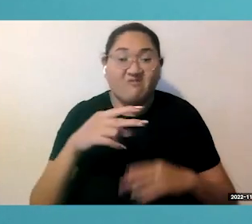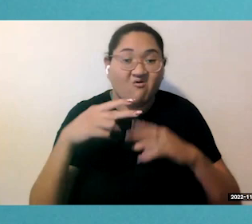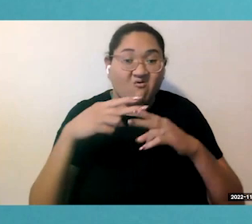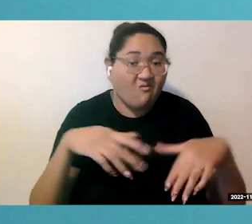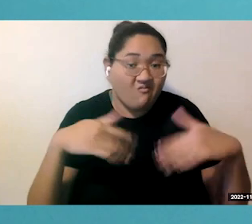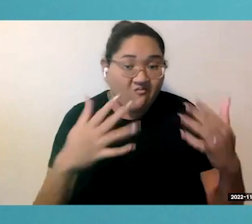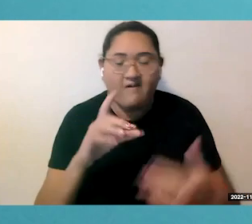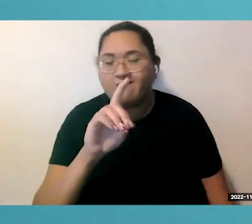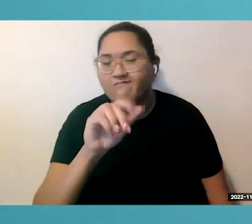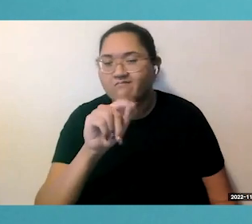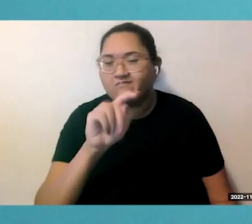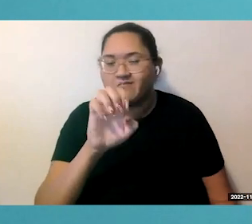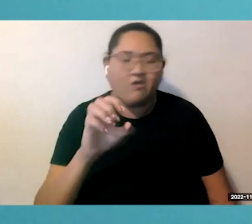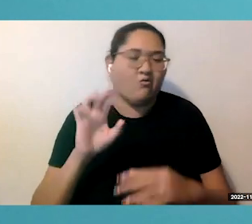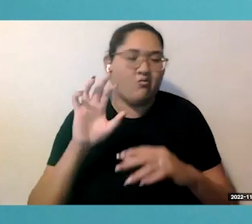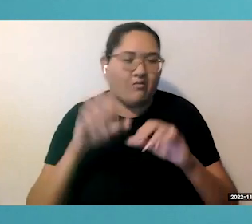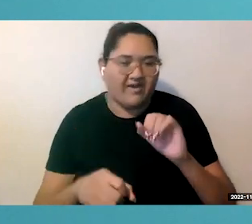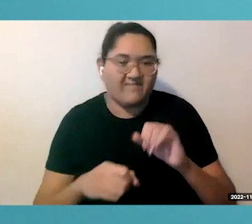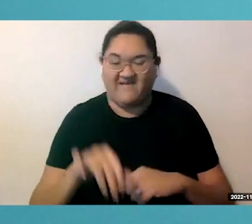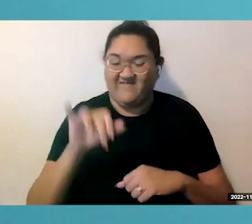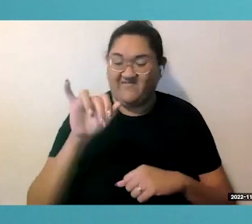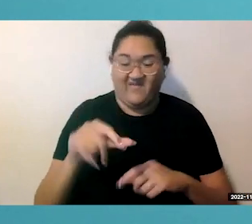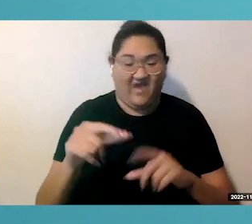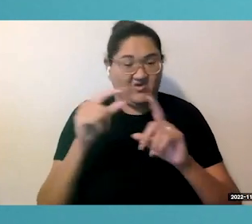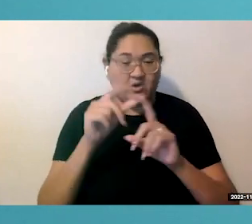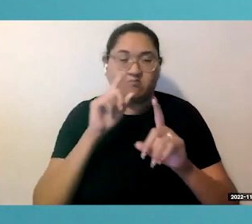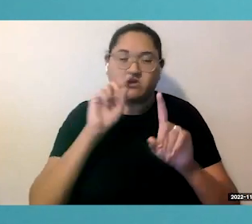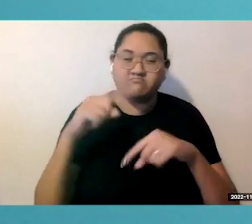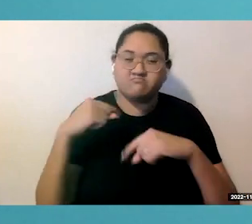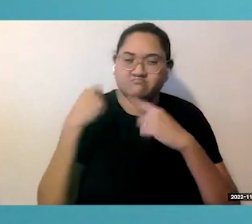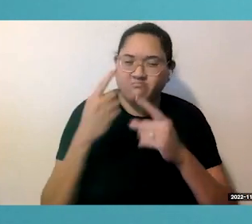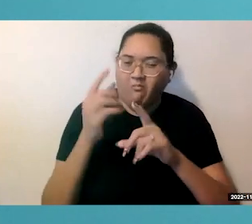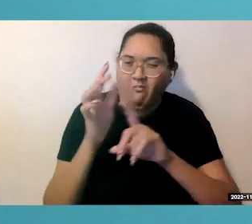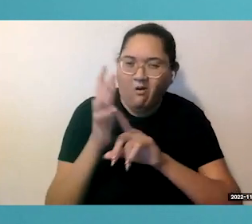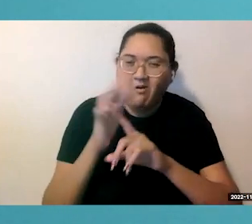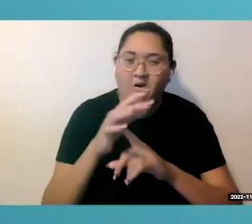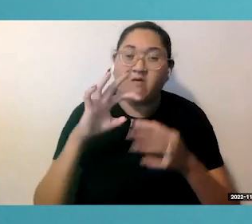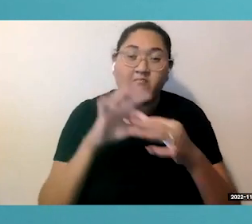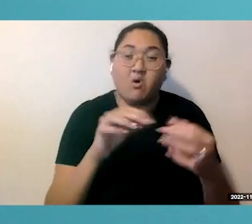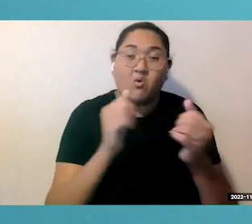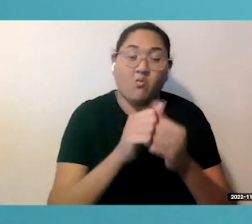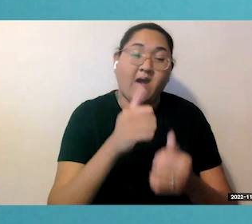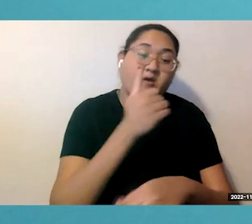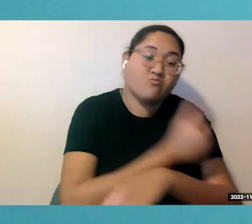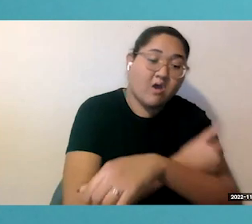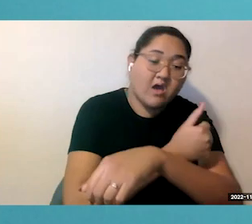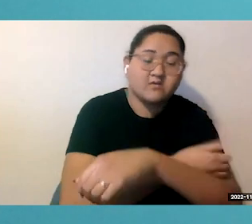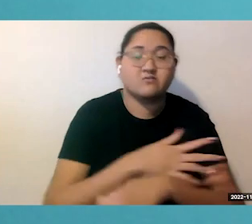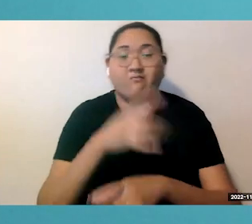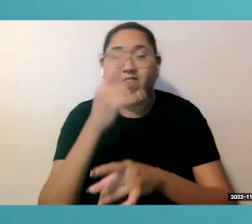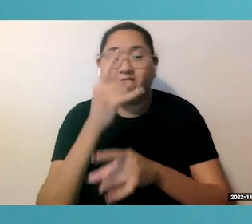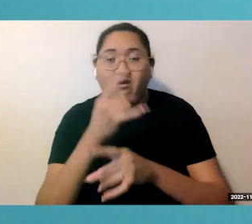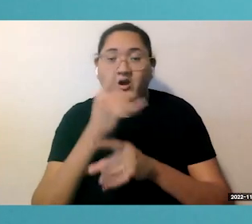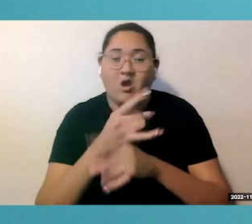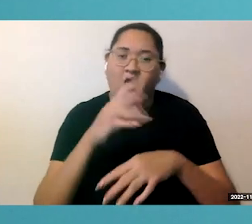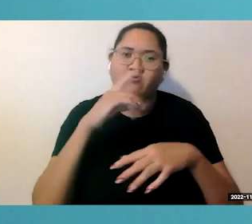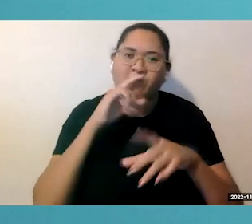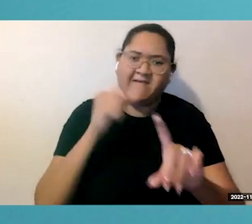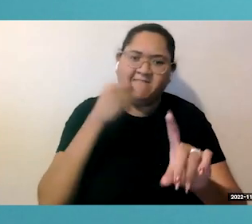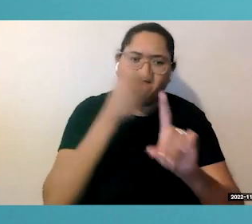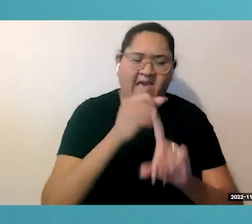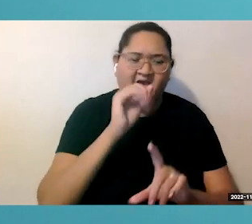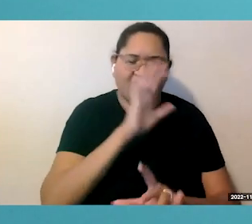This can also be called date rape. This term has become popularly associated with using alcohol or drugs to